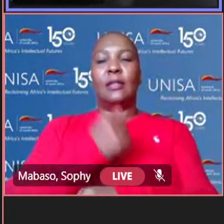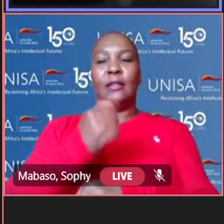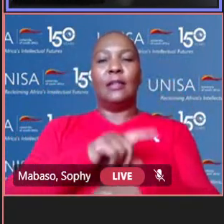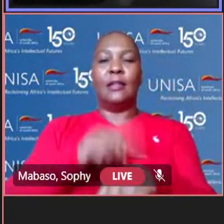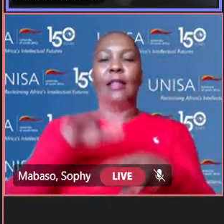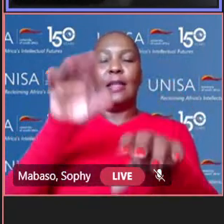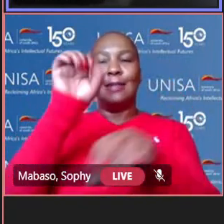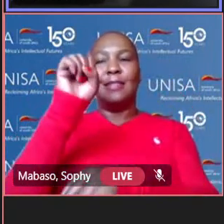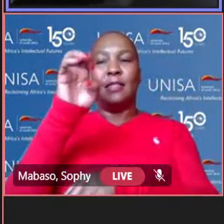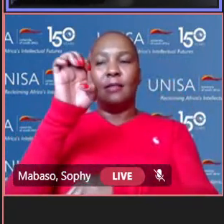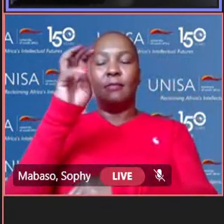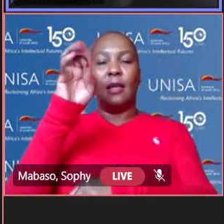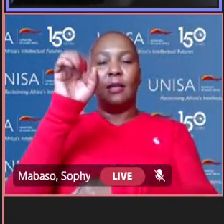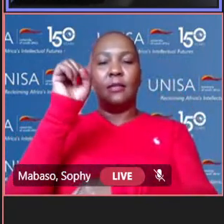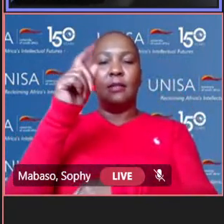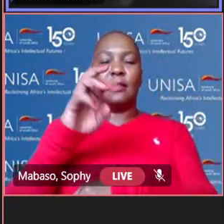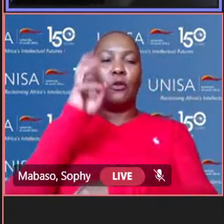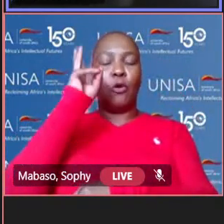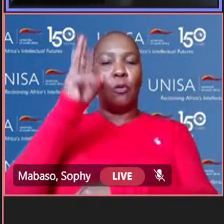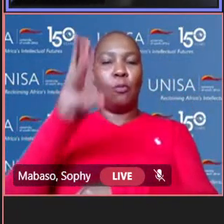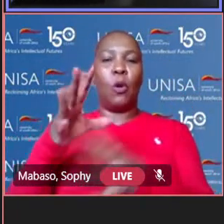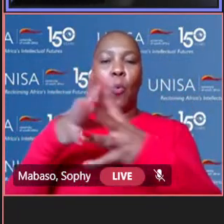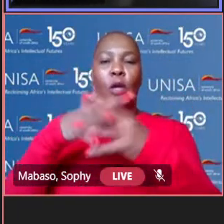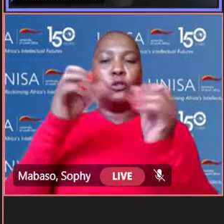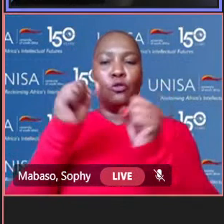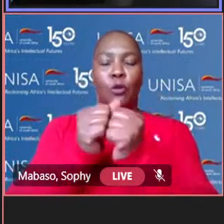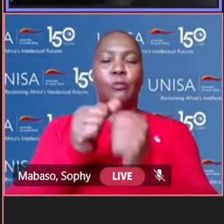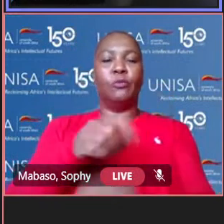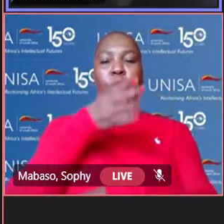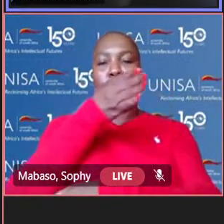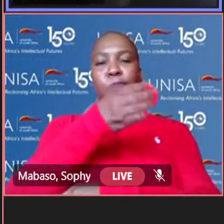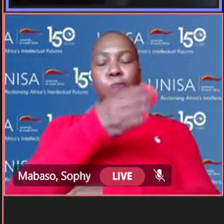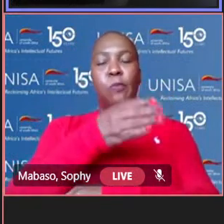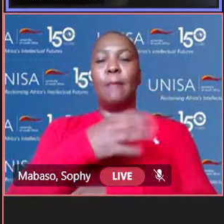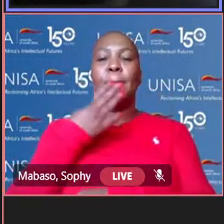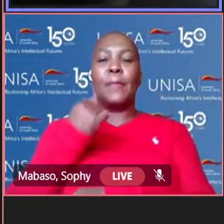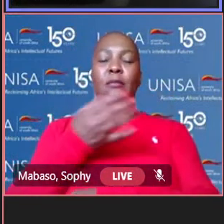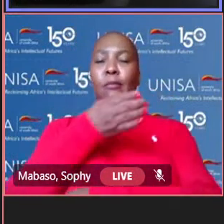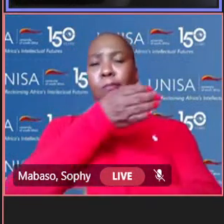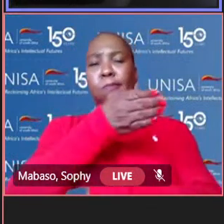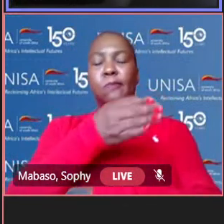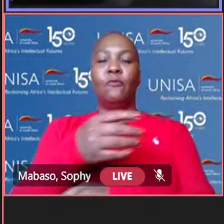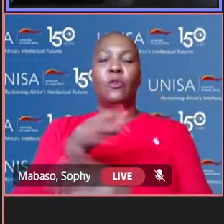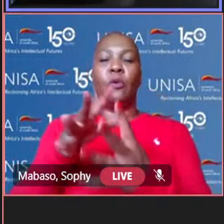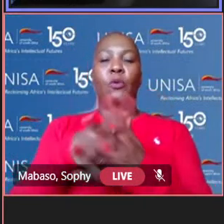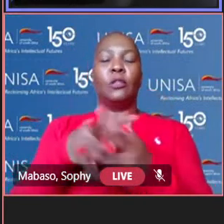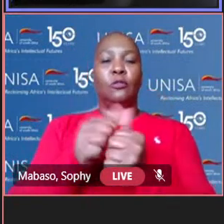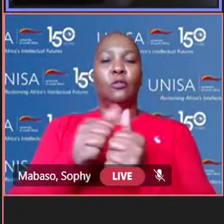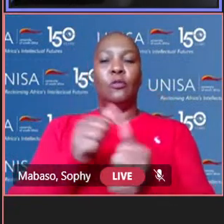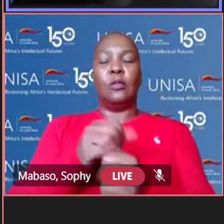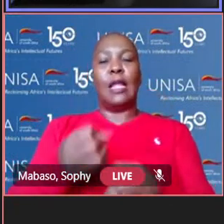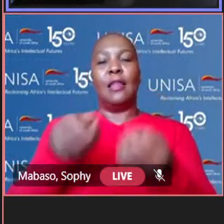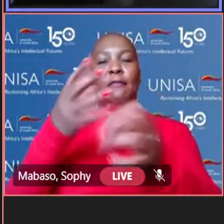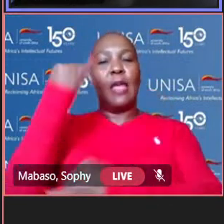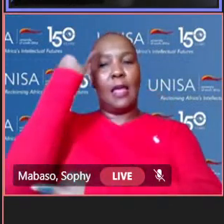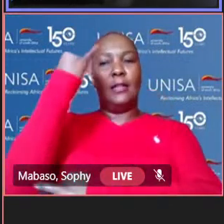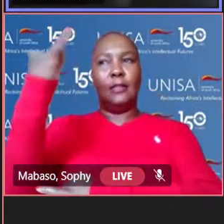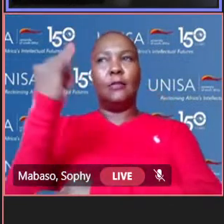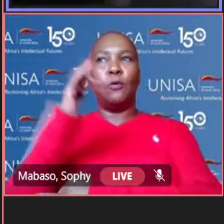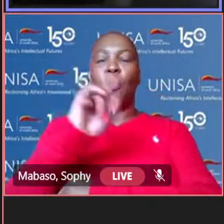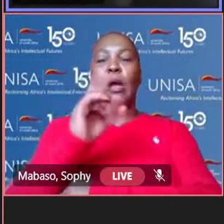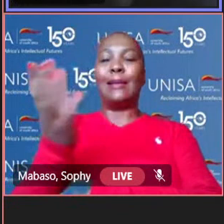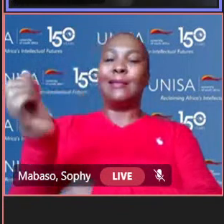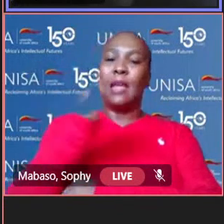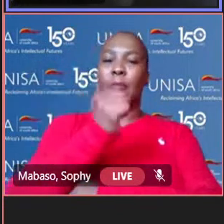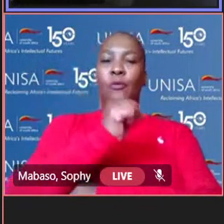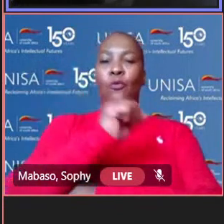through the semester, there are going to be workshops, so do attend those workshops, because we've sort of given you an idea of what is coming your way